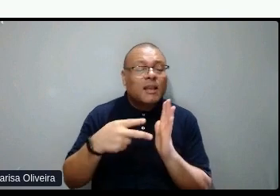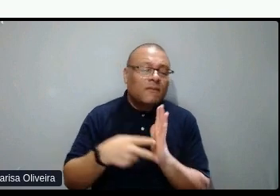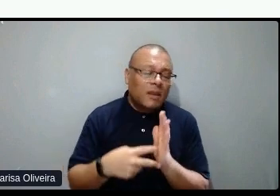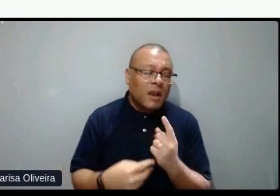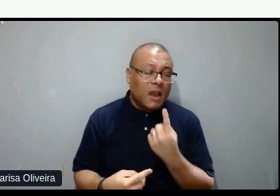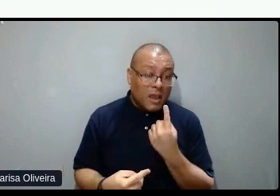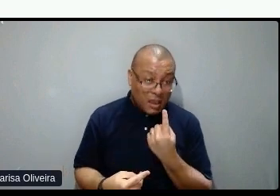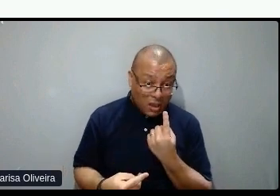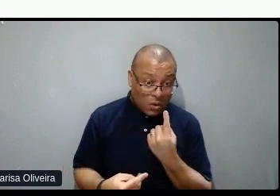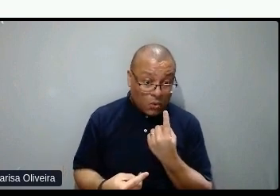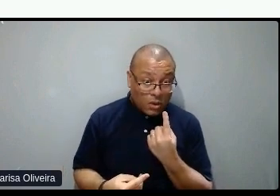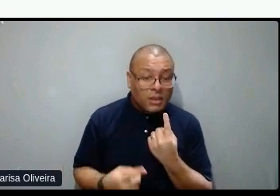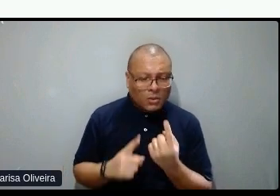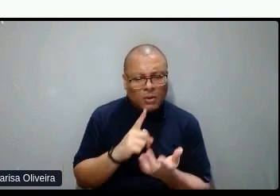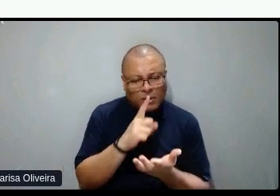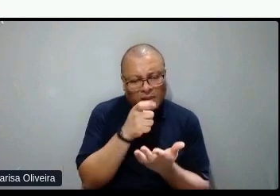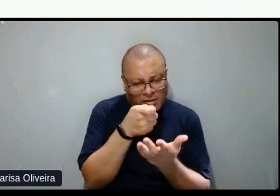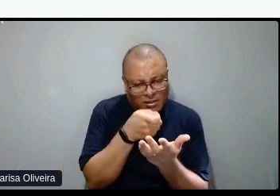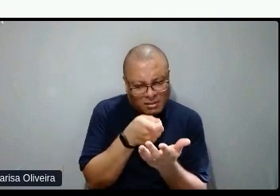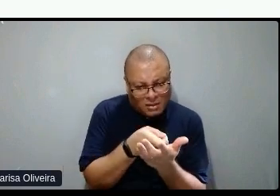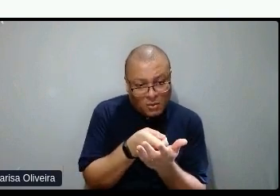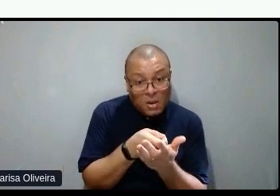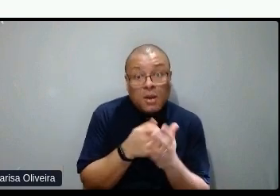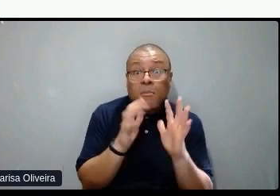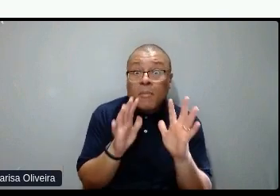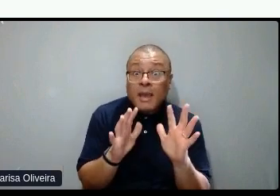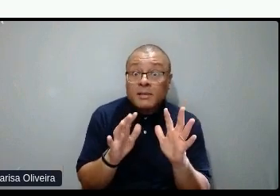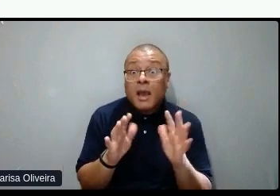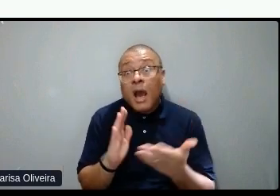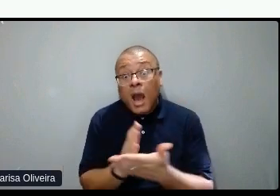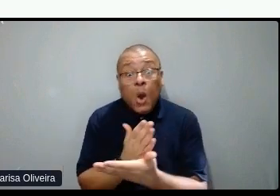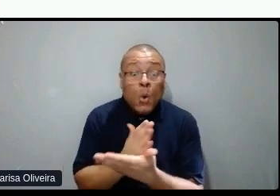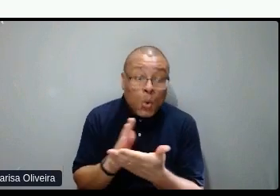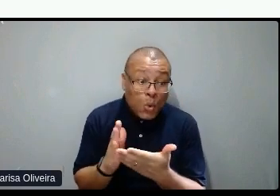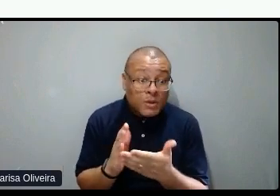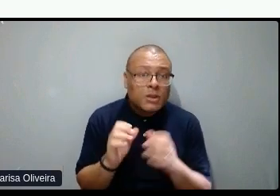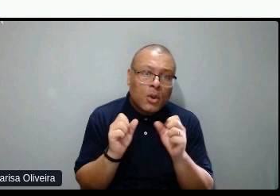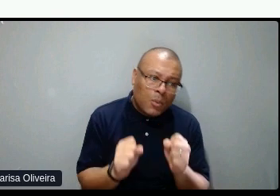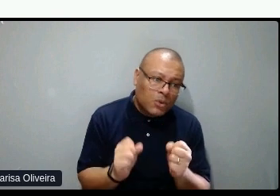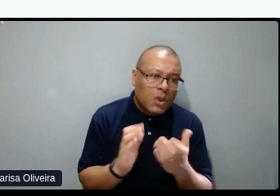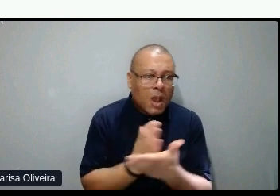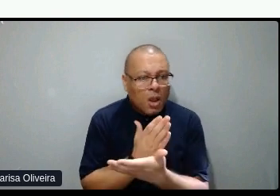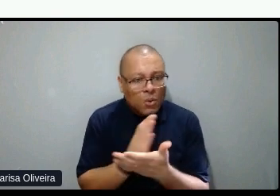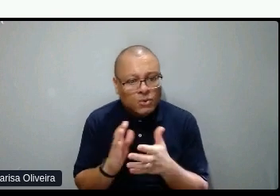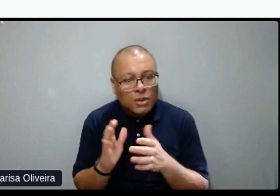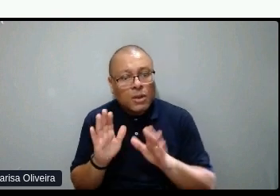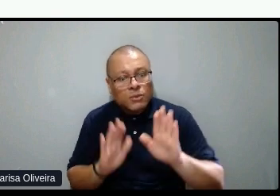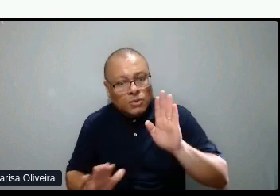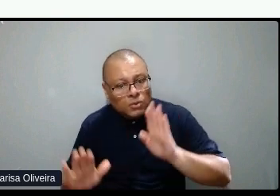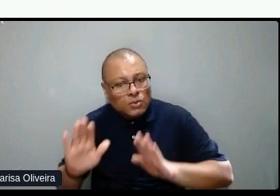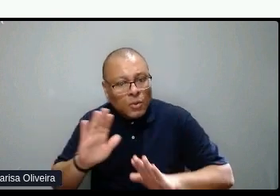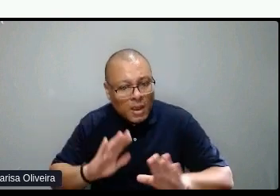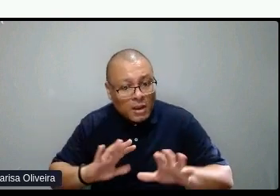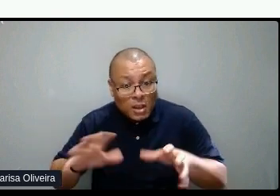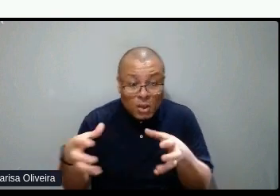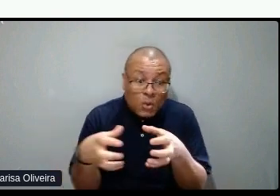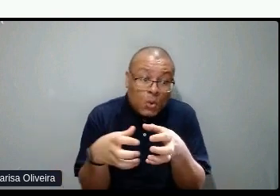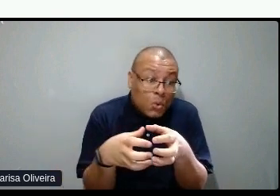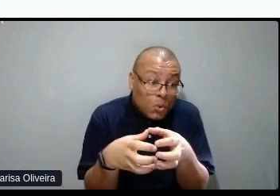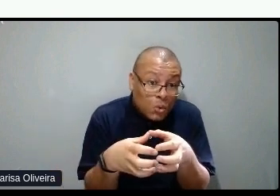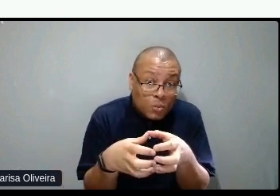makes the final decision. And some decisions you can make and some decisions I can make, but making that clear. And also the part about